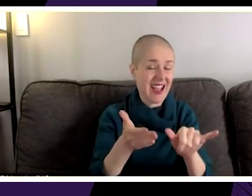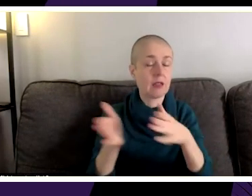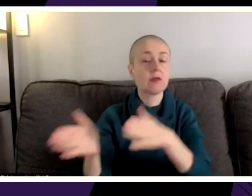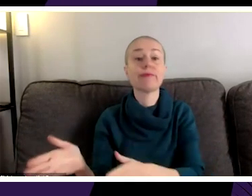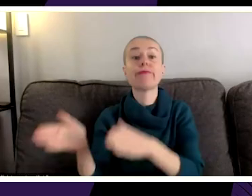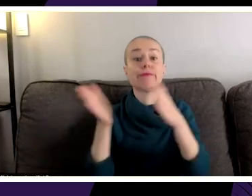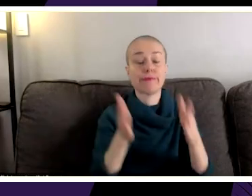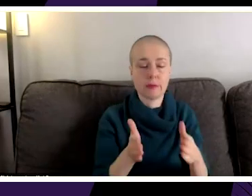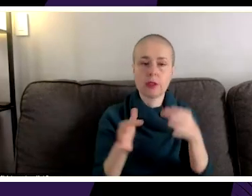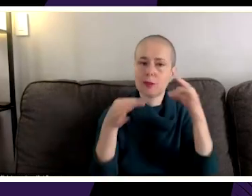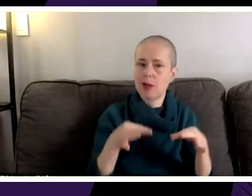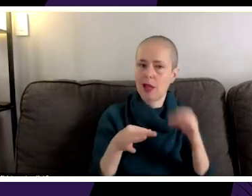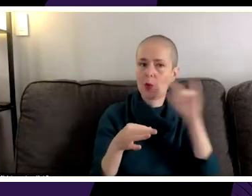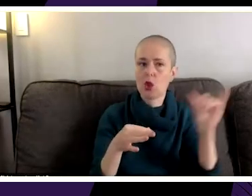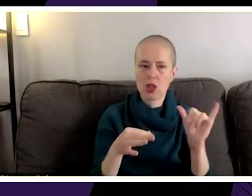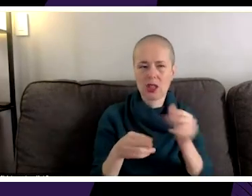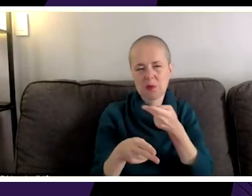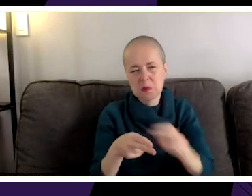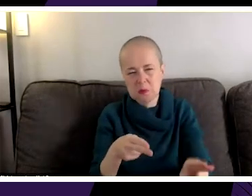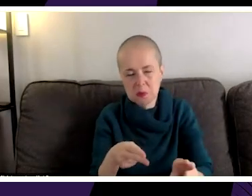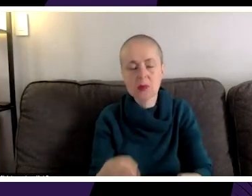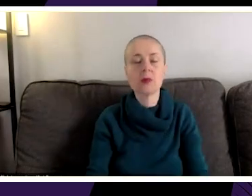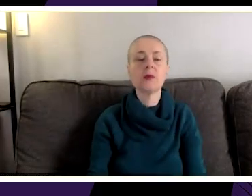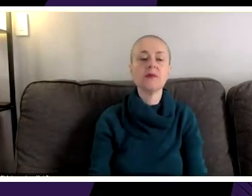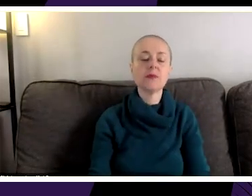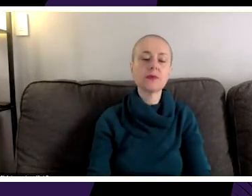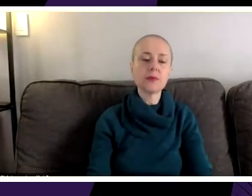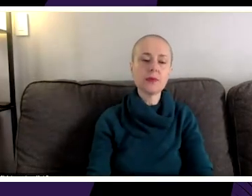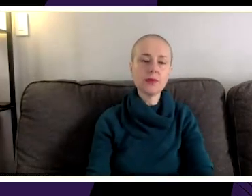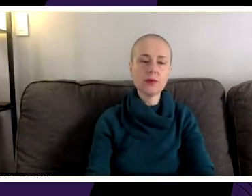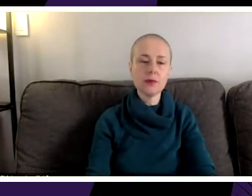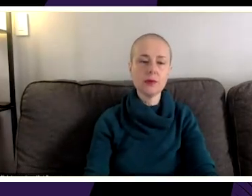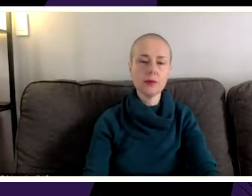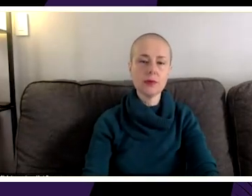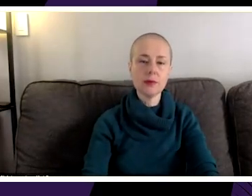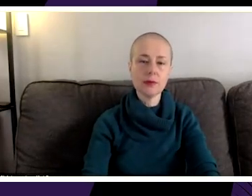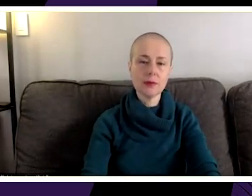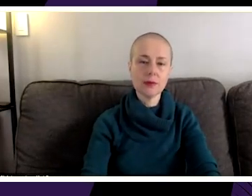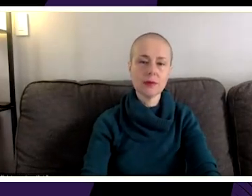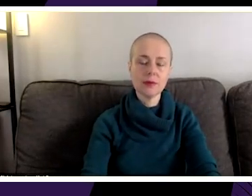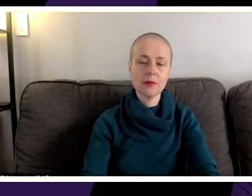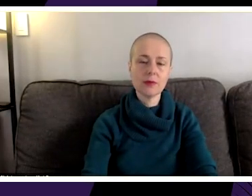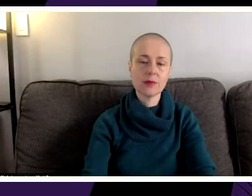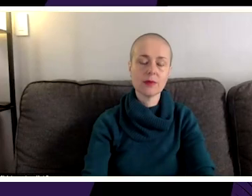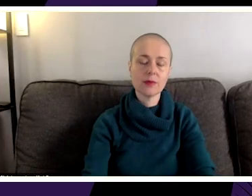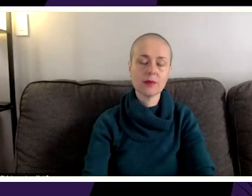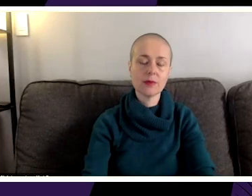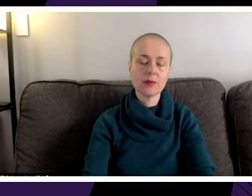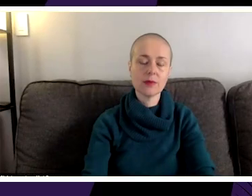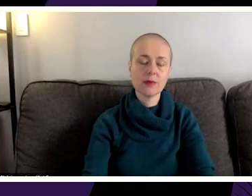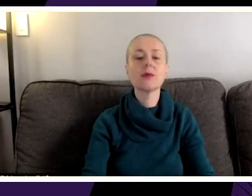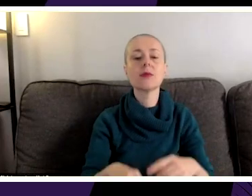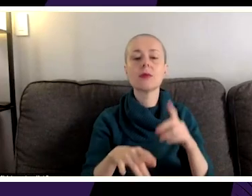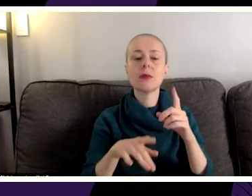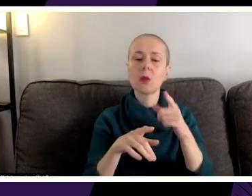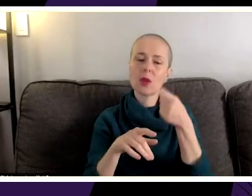it actually worked, a brief about what exactly happened under the hood. So basically, just like other GitHub action which are set up